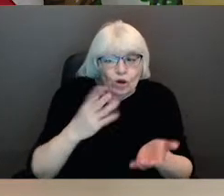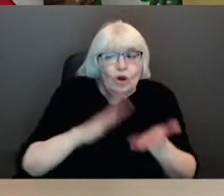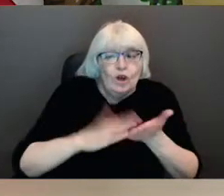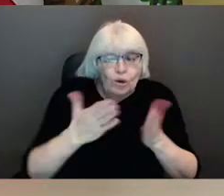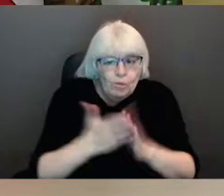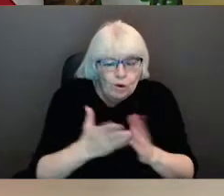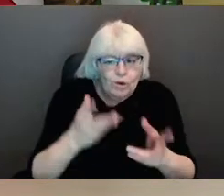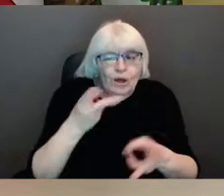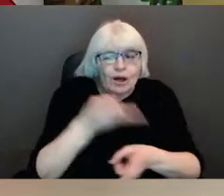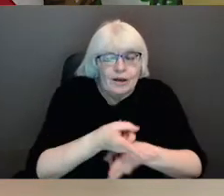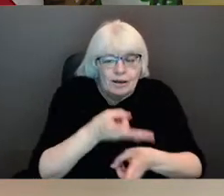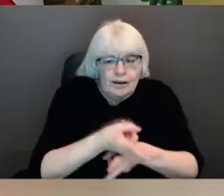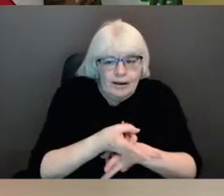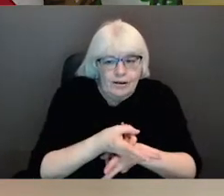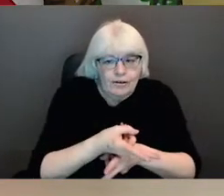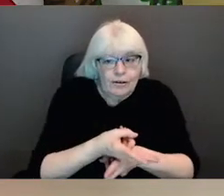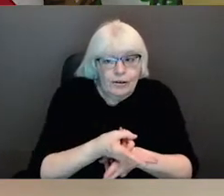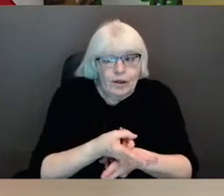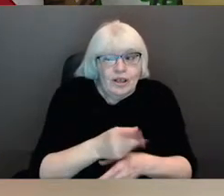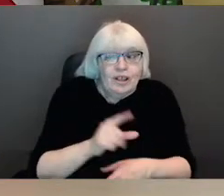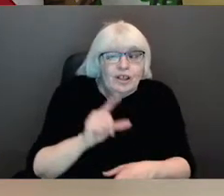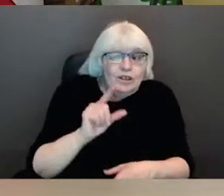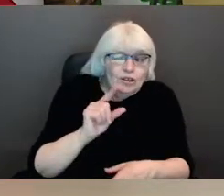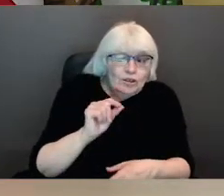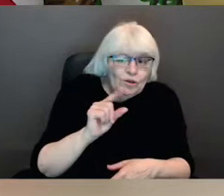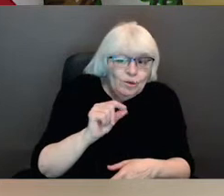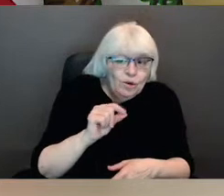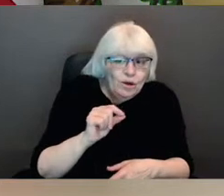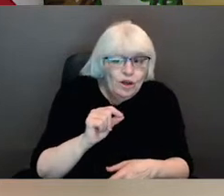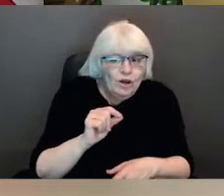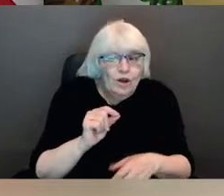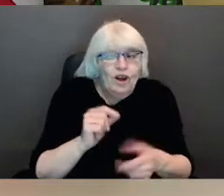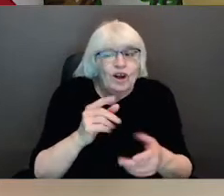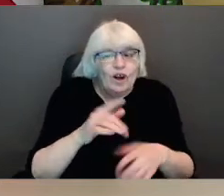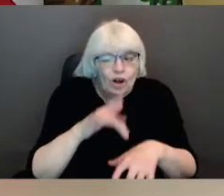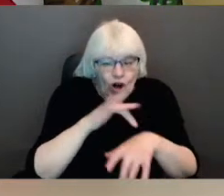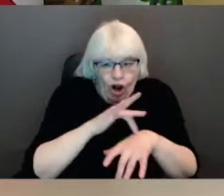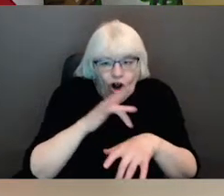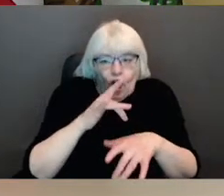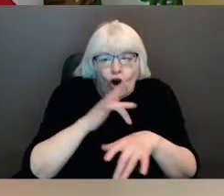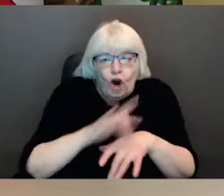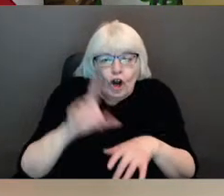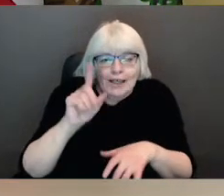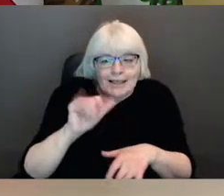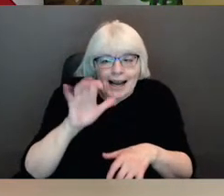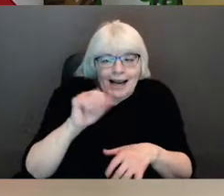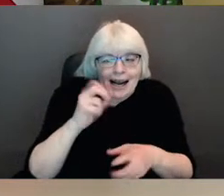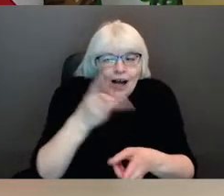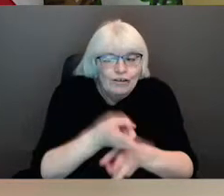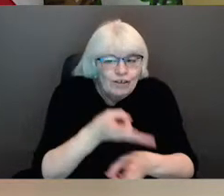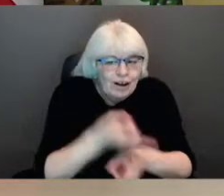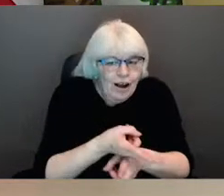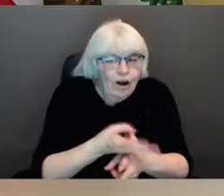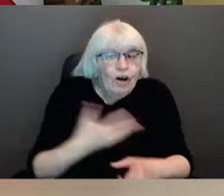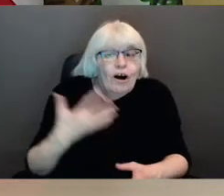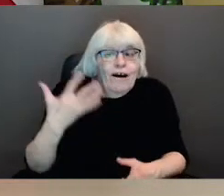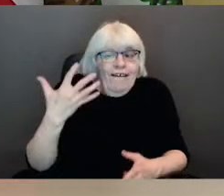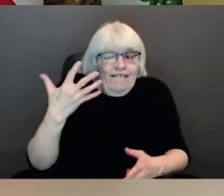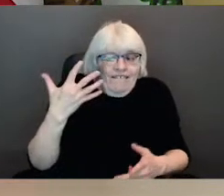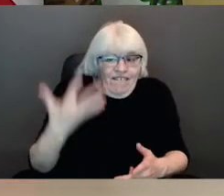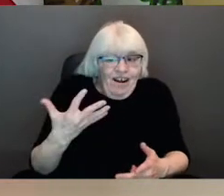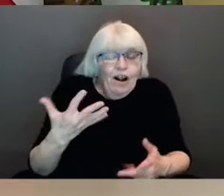20 early learning childcare centers with cases or outbreaks. 5 centers are open, 10 are open with modified or